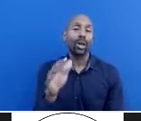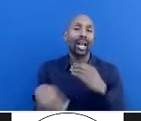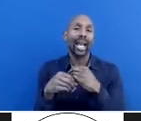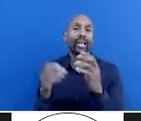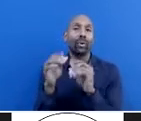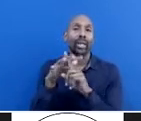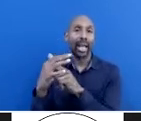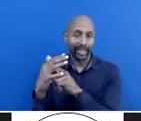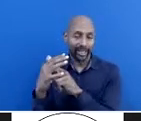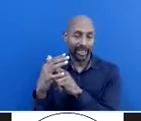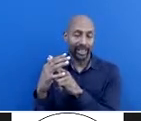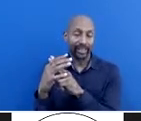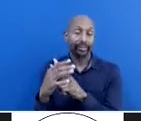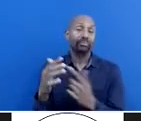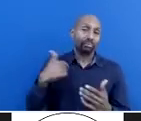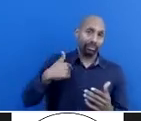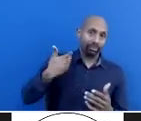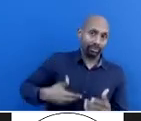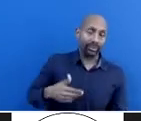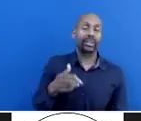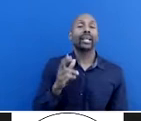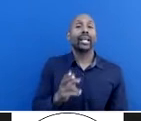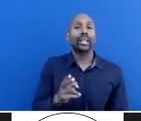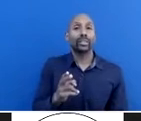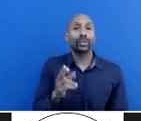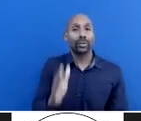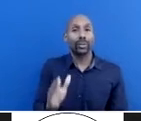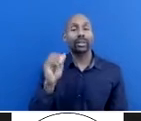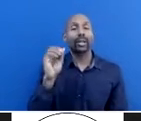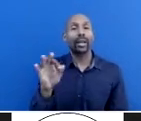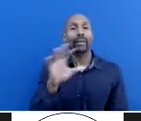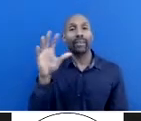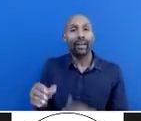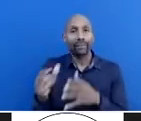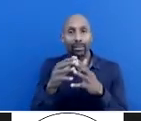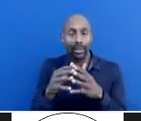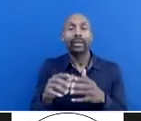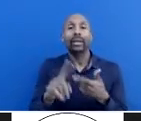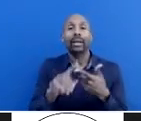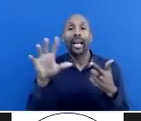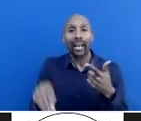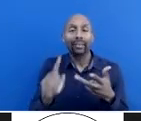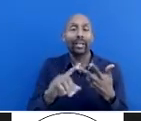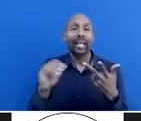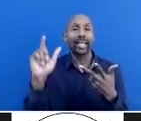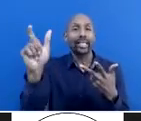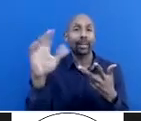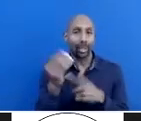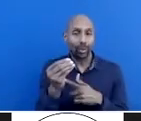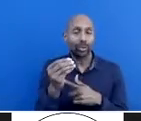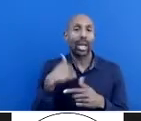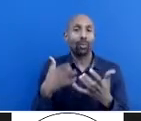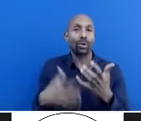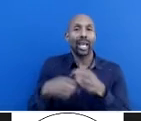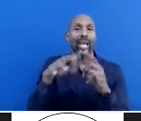a historian of Africa, African America, and Islamic culture. I'm going to give us some context to help